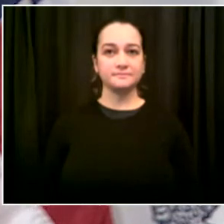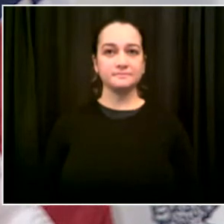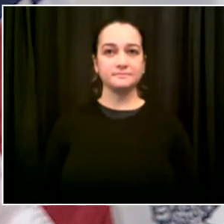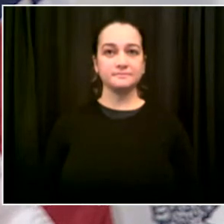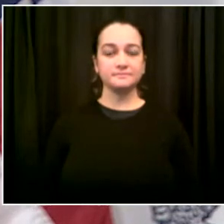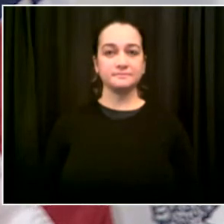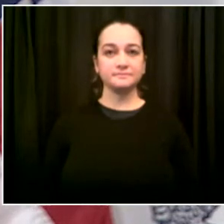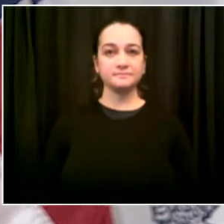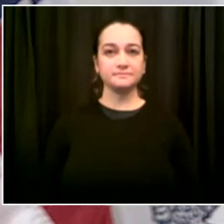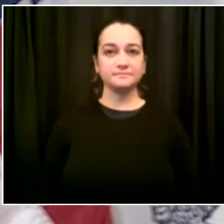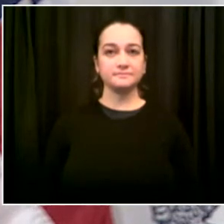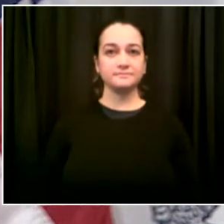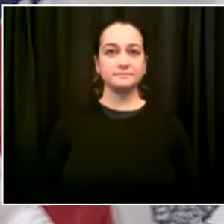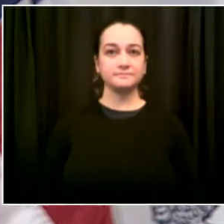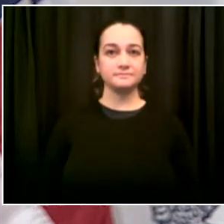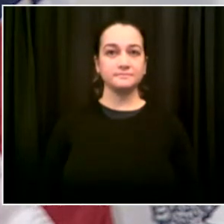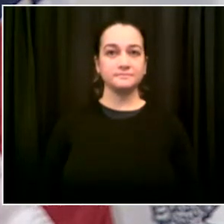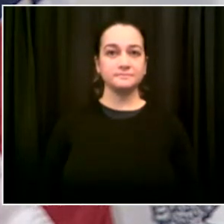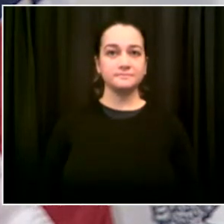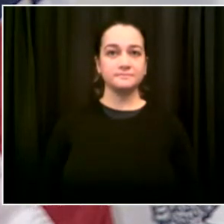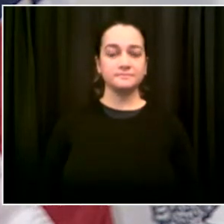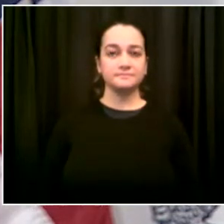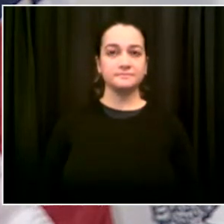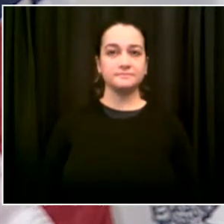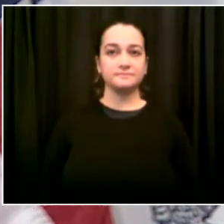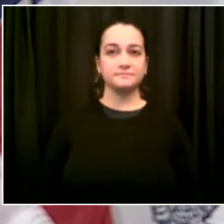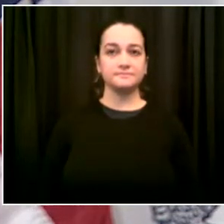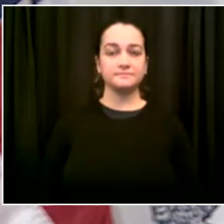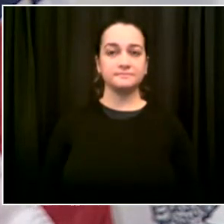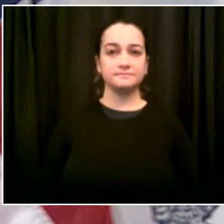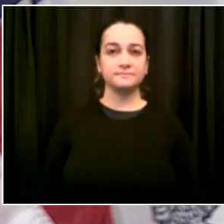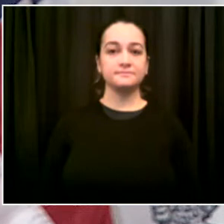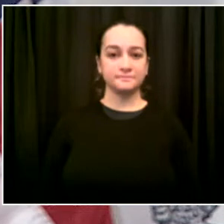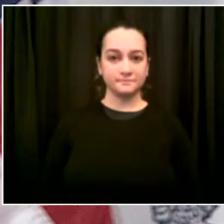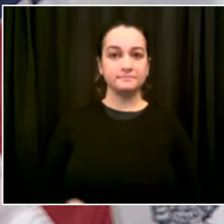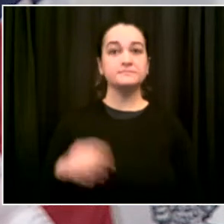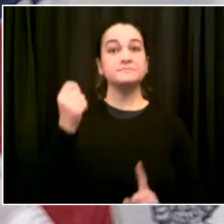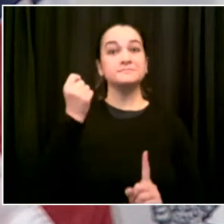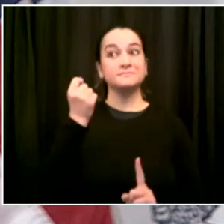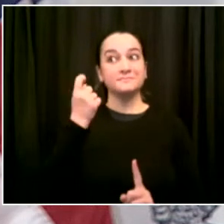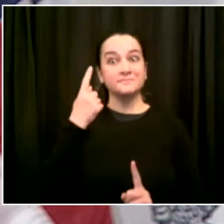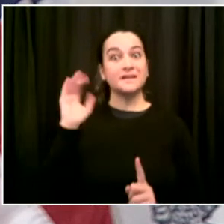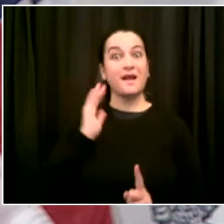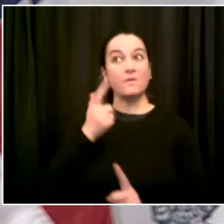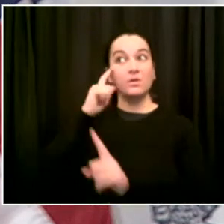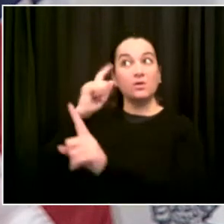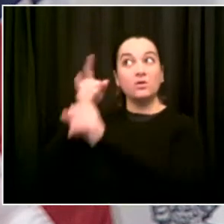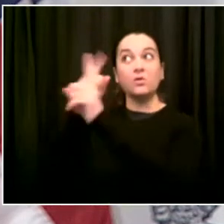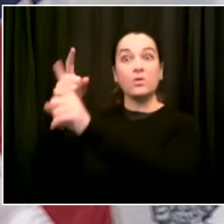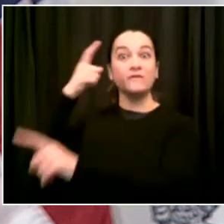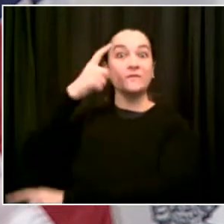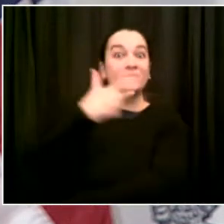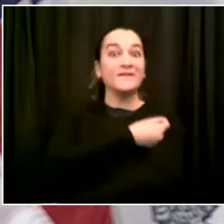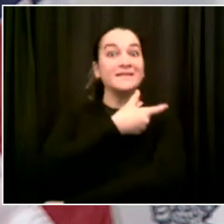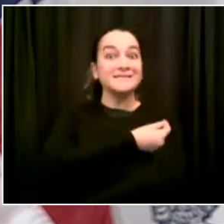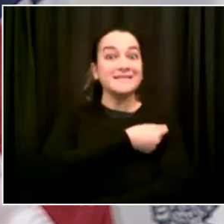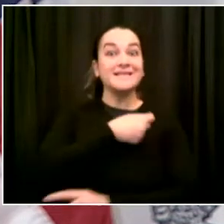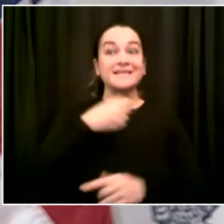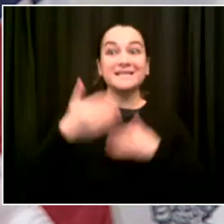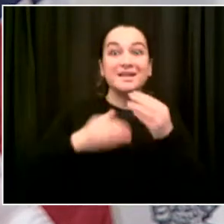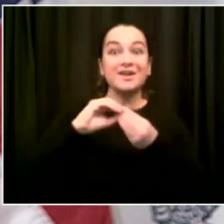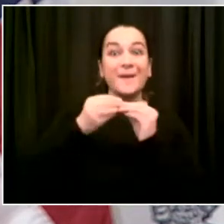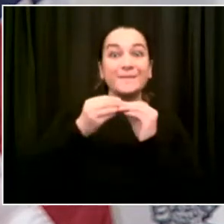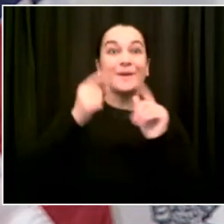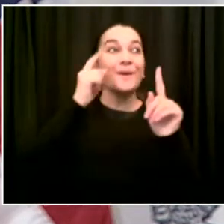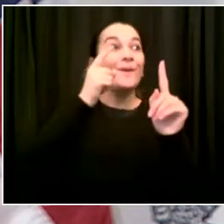need to keep people safe. We don't want folks, especially seniors, going out in unsafe conditions to get vaccinated. We